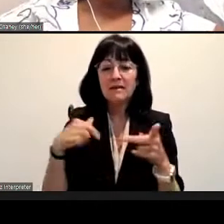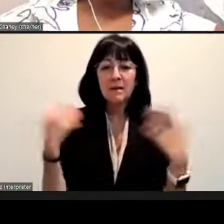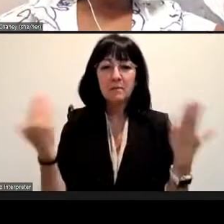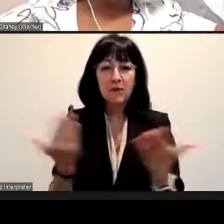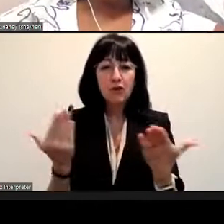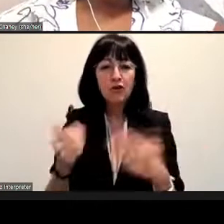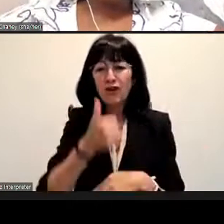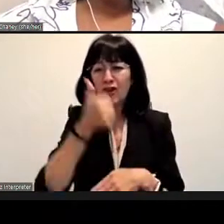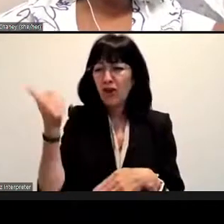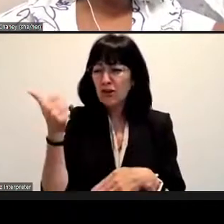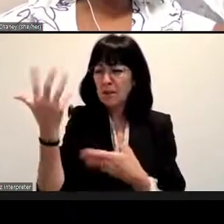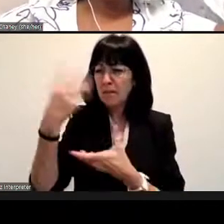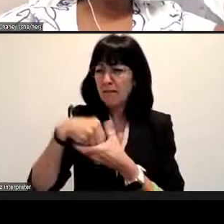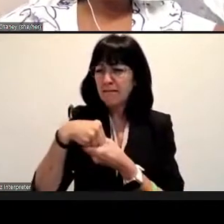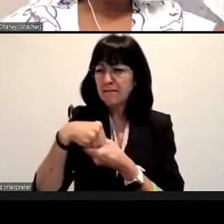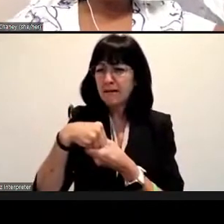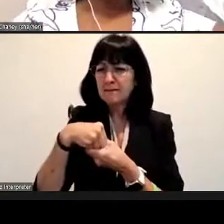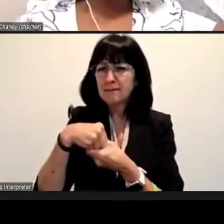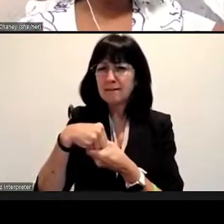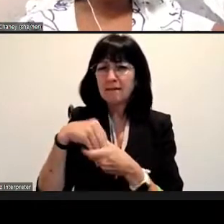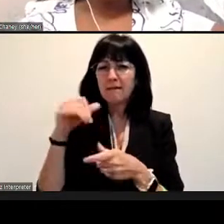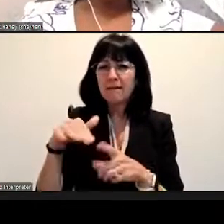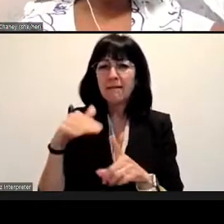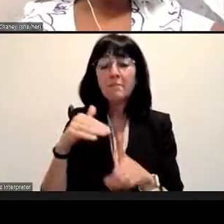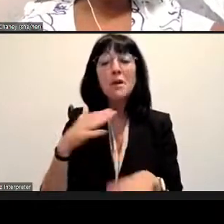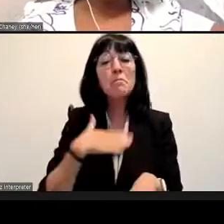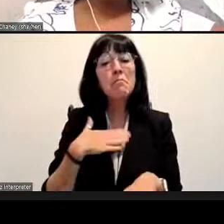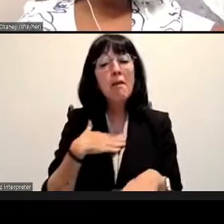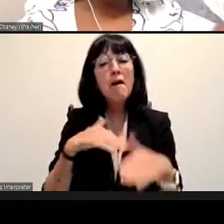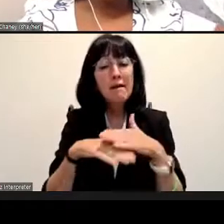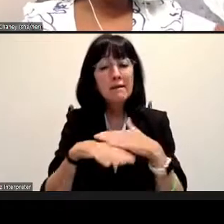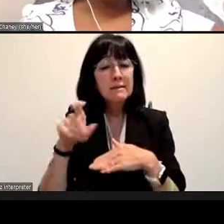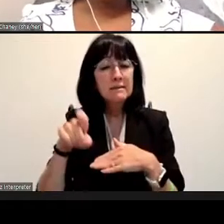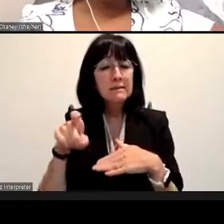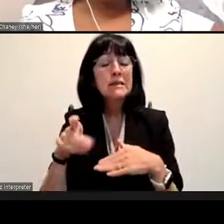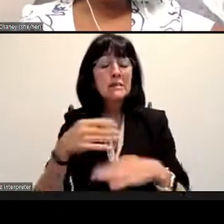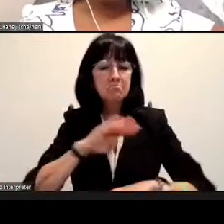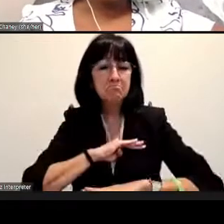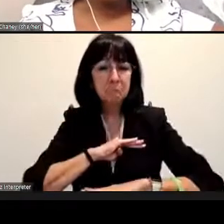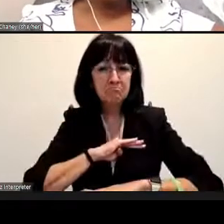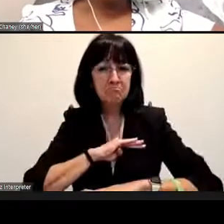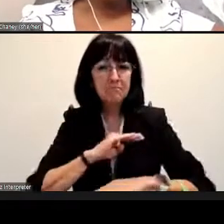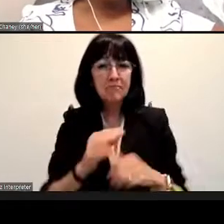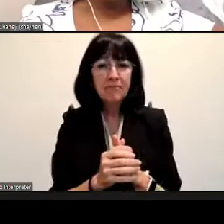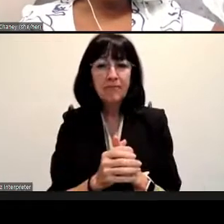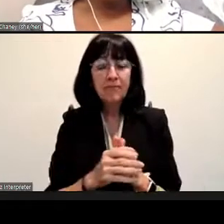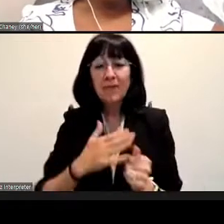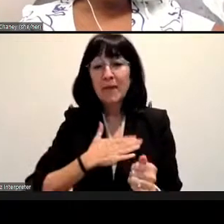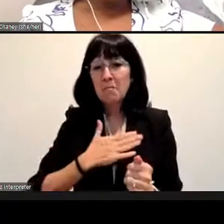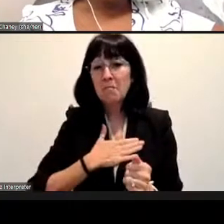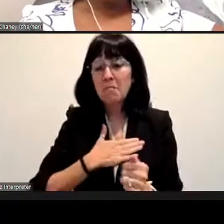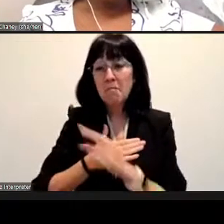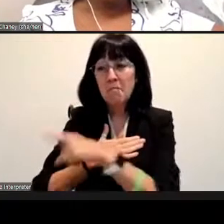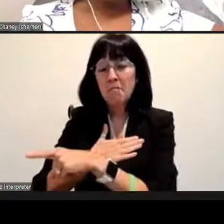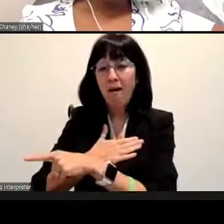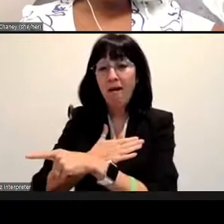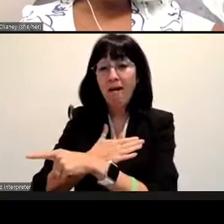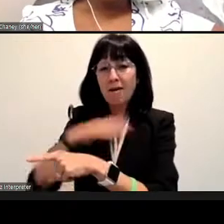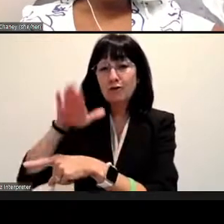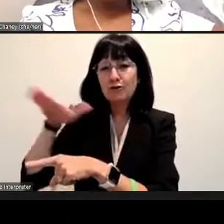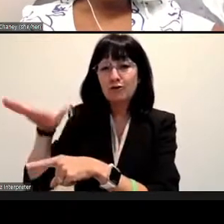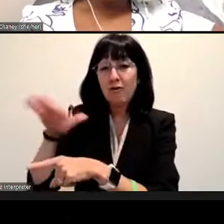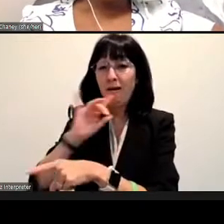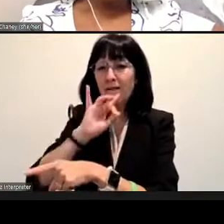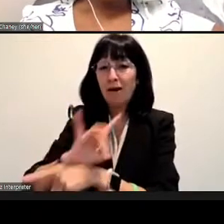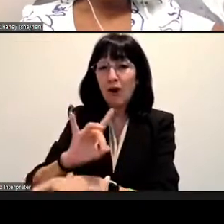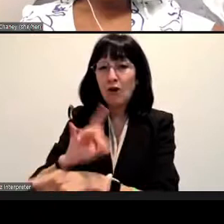this prompt. Oh, my access needs are met, and my 8-year-old may or may not pop in at some point.